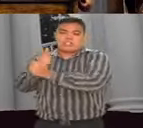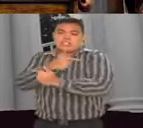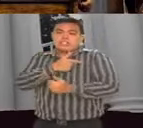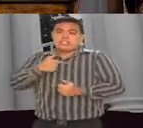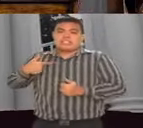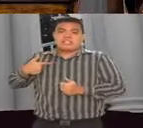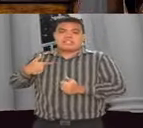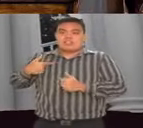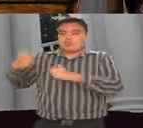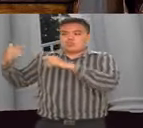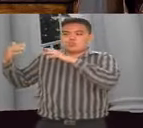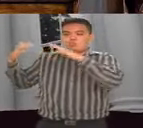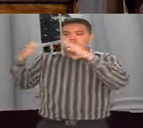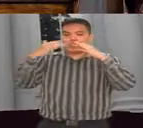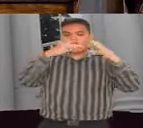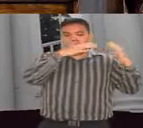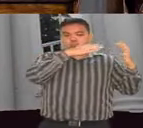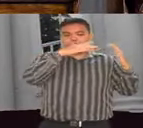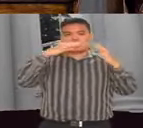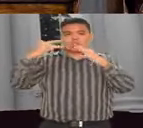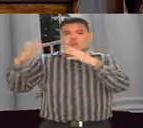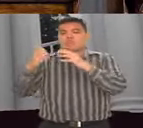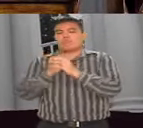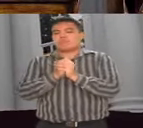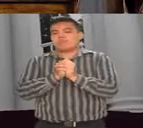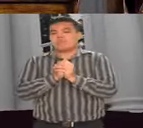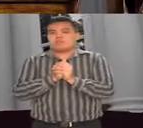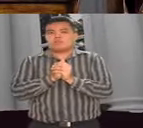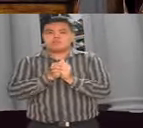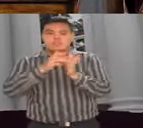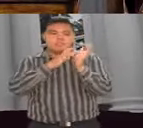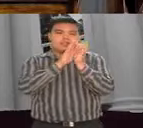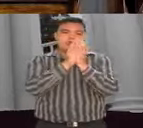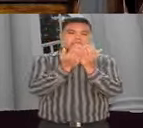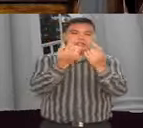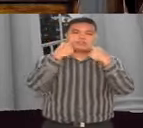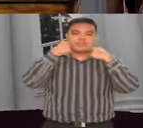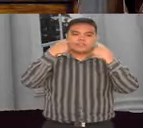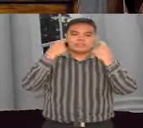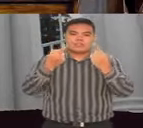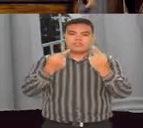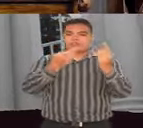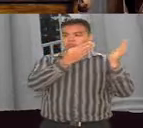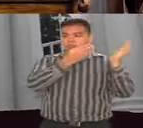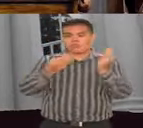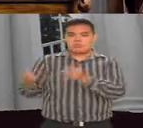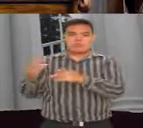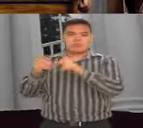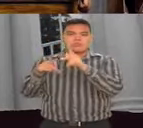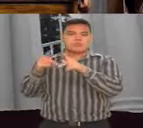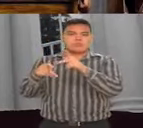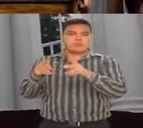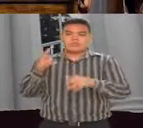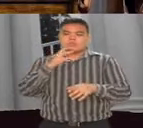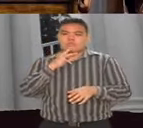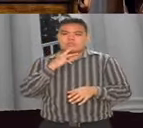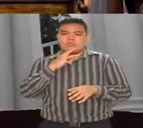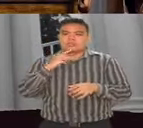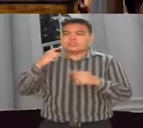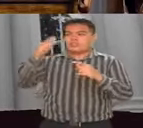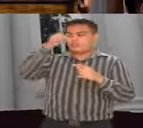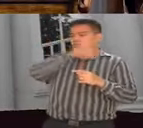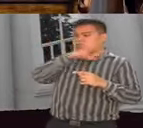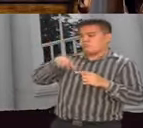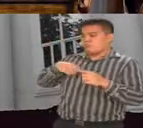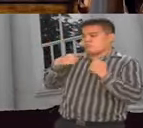battle. In chapter number 7, verse number 5, the Bible says here, "So he brought down the people unto the water, and the Lord said